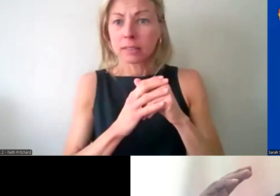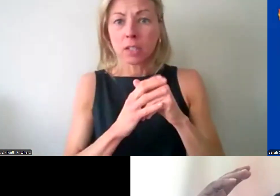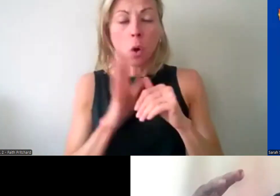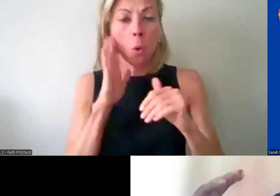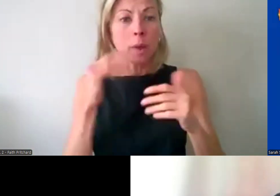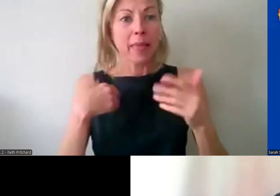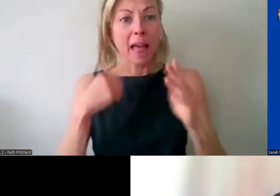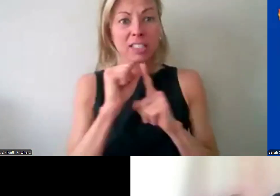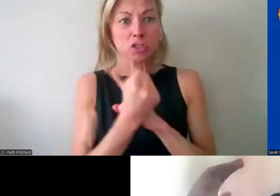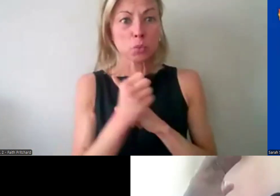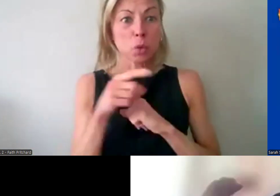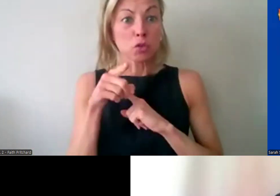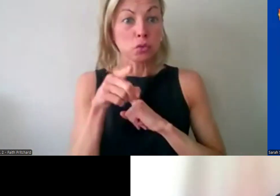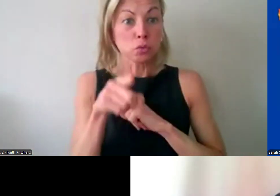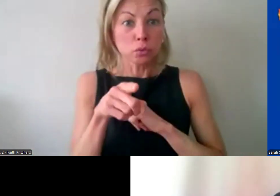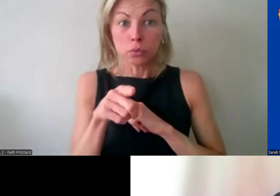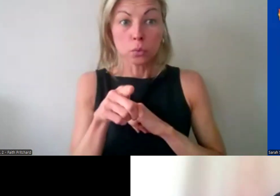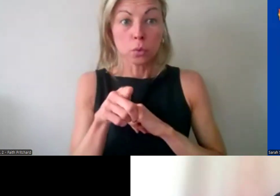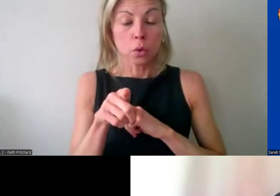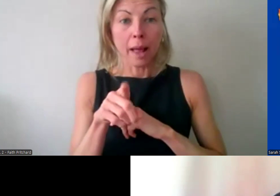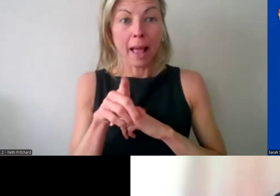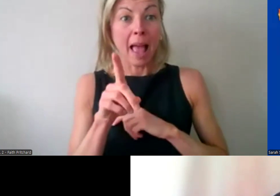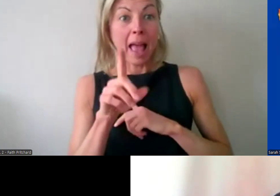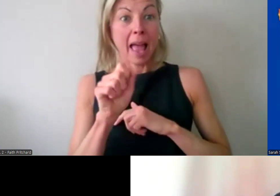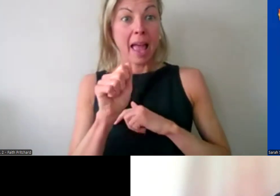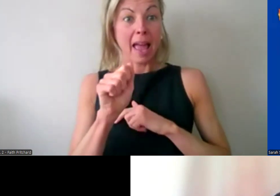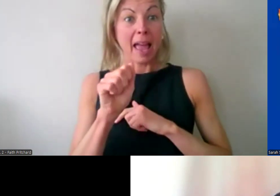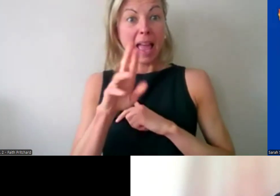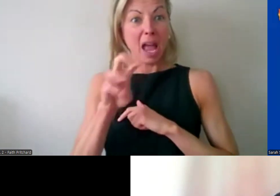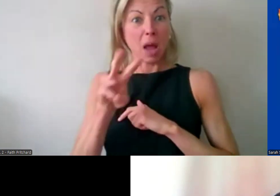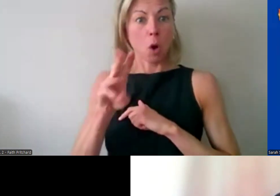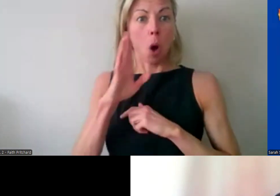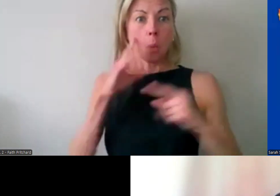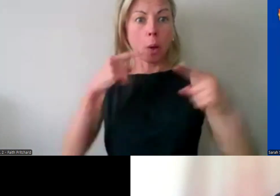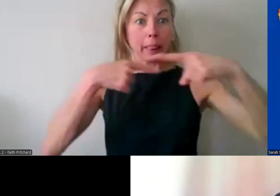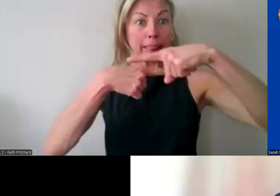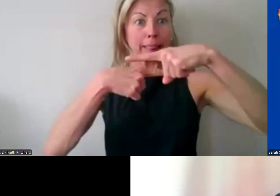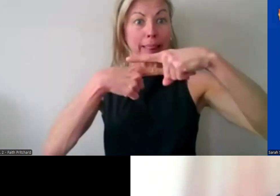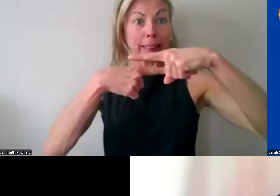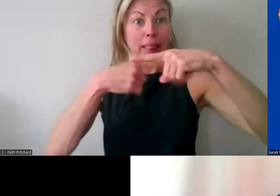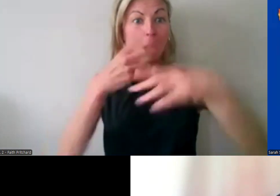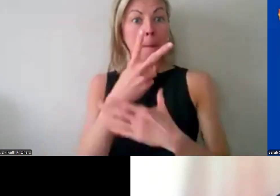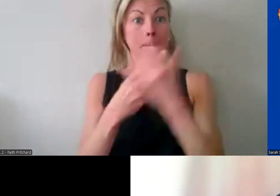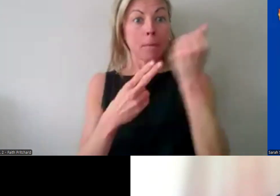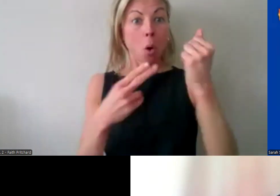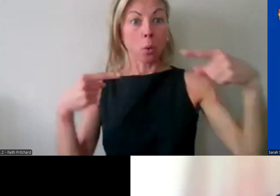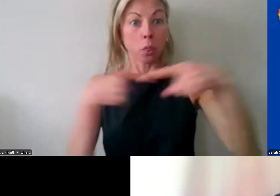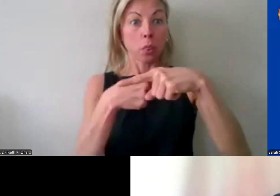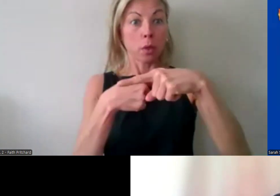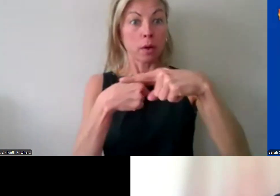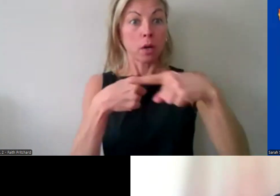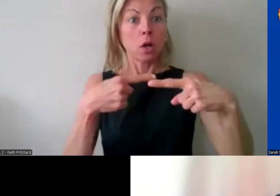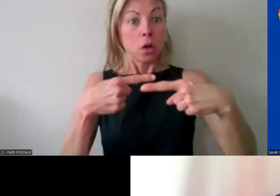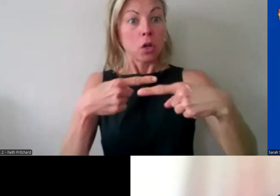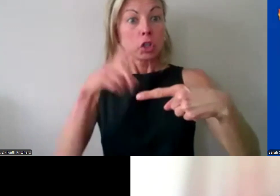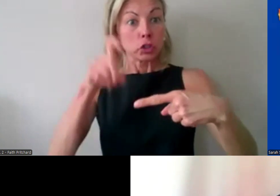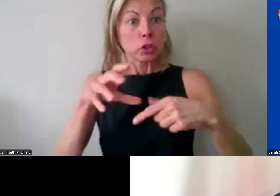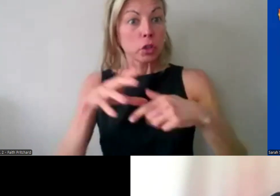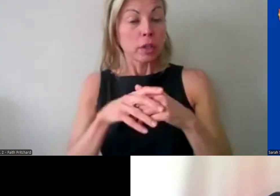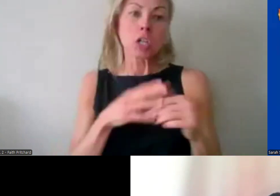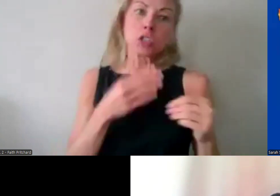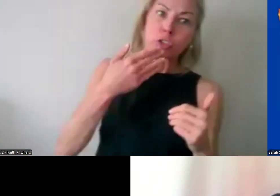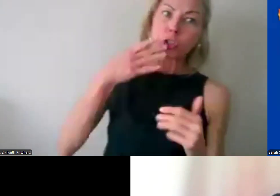where you're going to want to, the arrow should be kind of bi-directional, right? That's a great point. So because in essence, we if